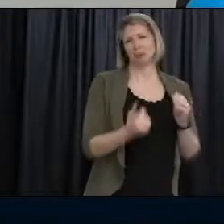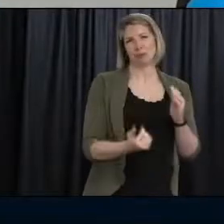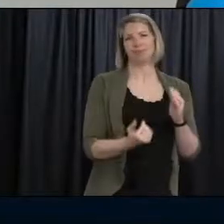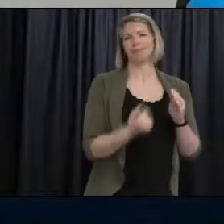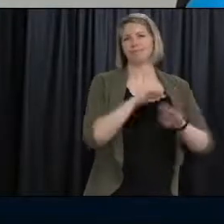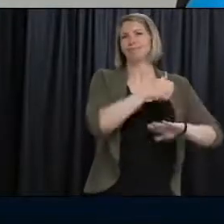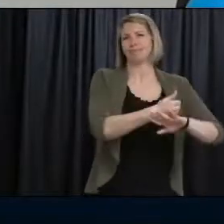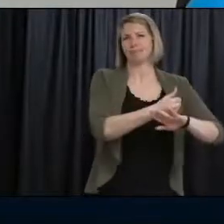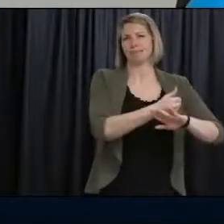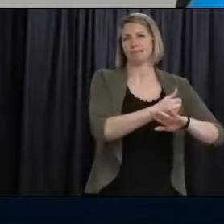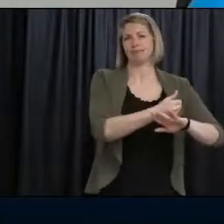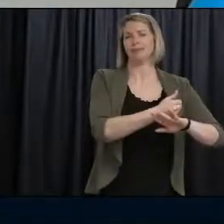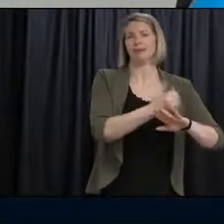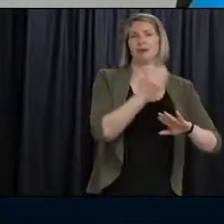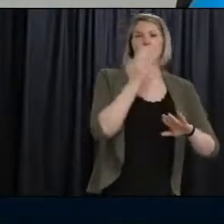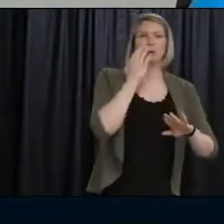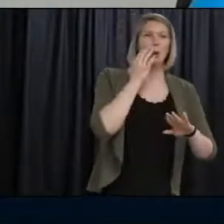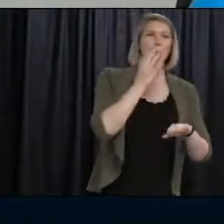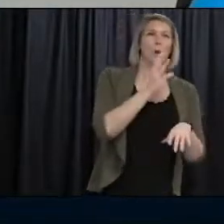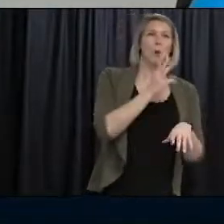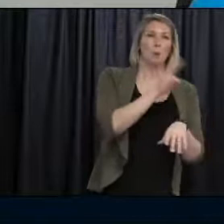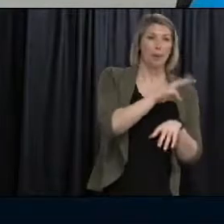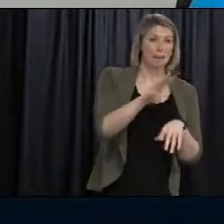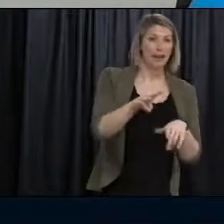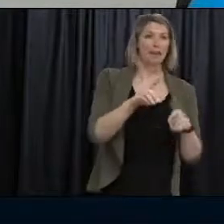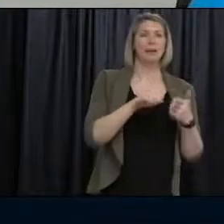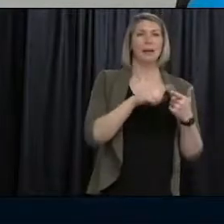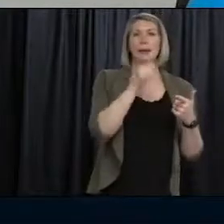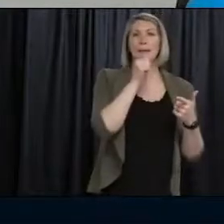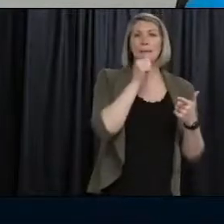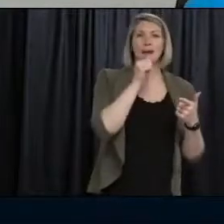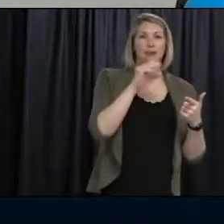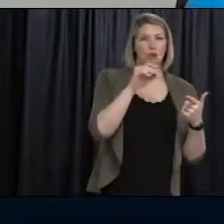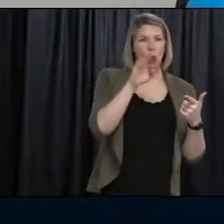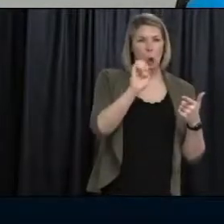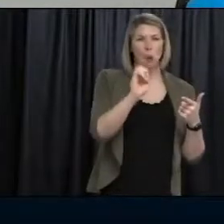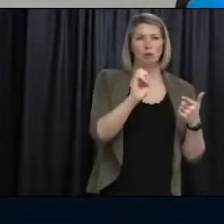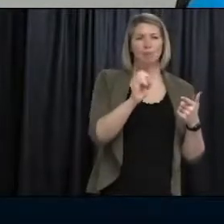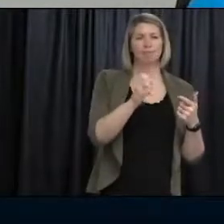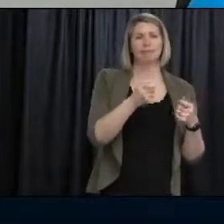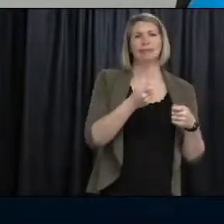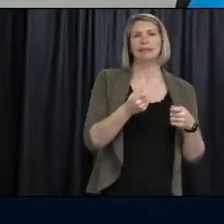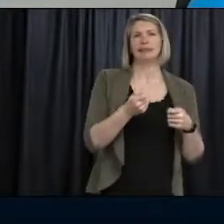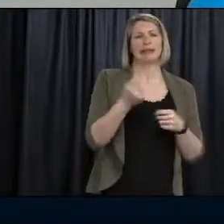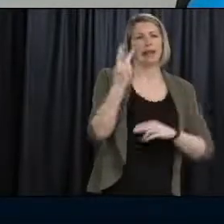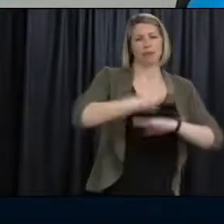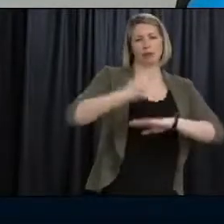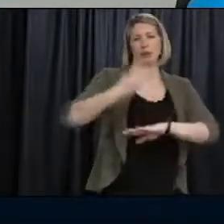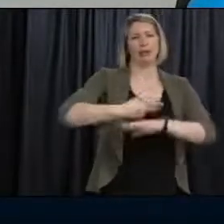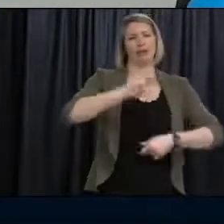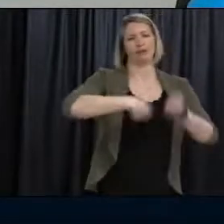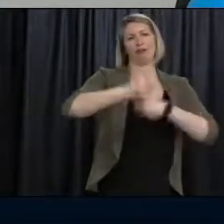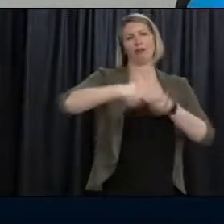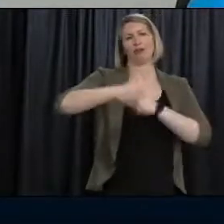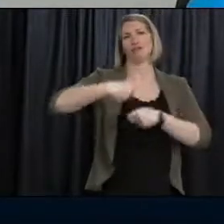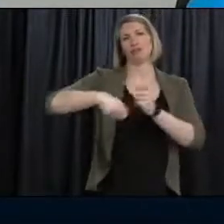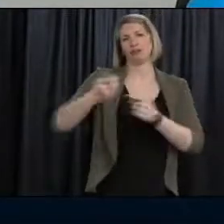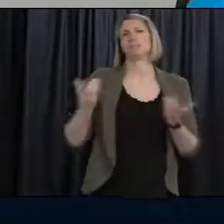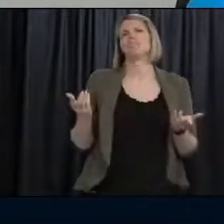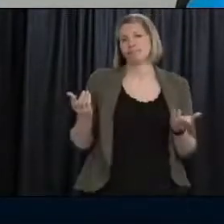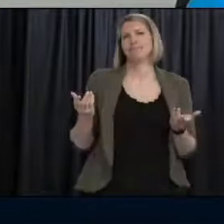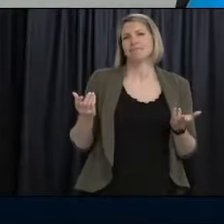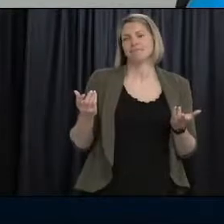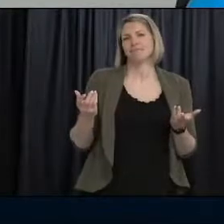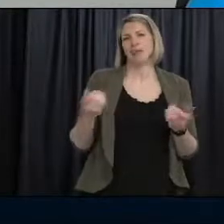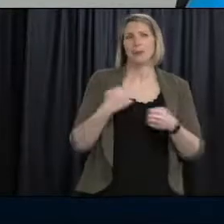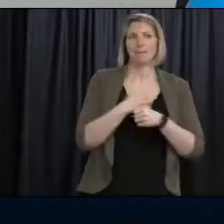now, where the websites and the passcodes are changed on a 48-hour basis to make